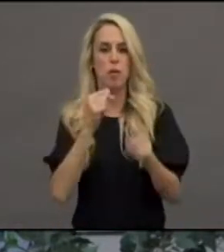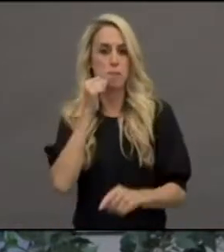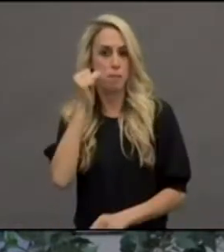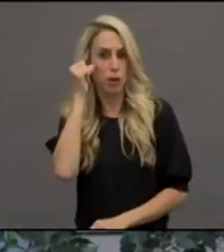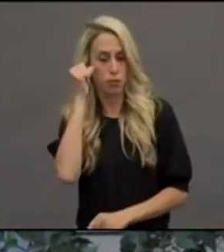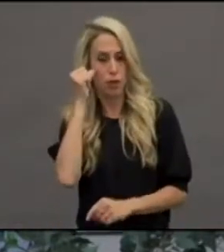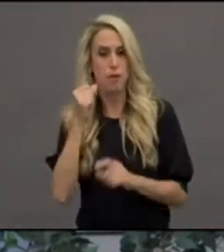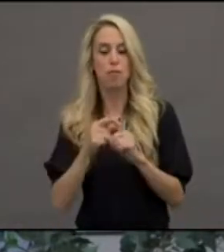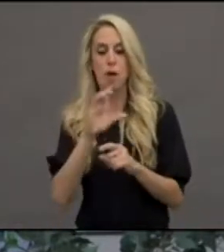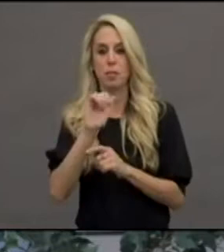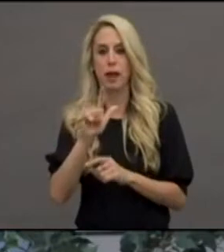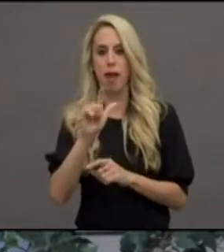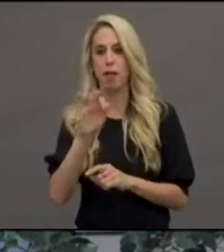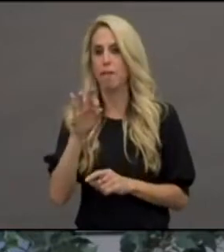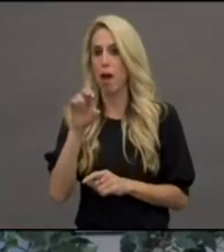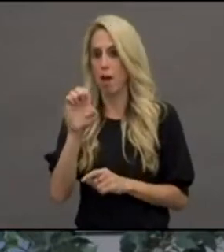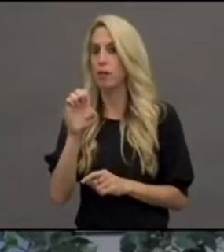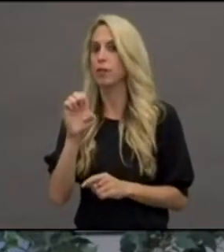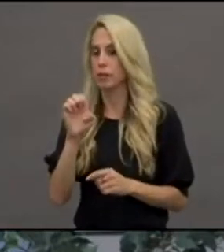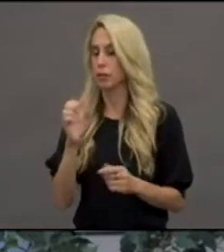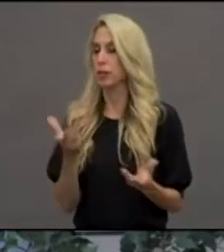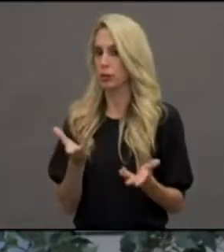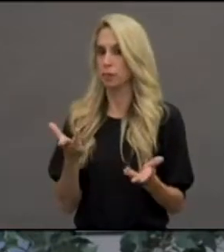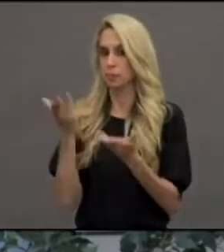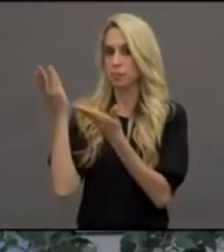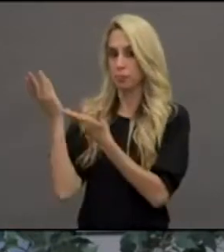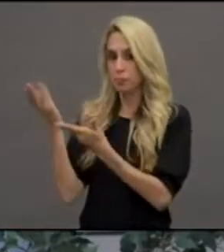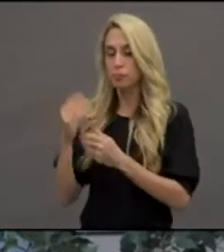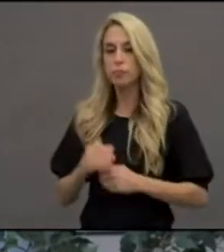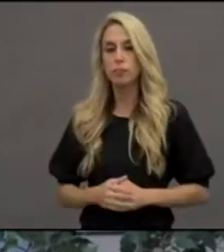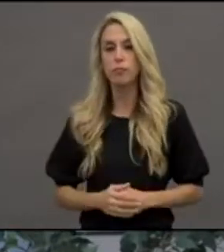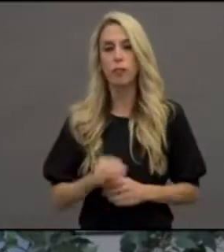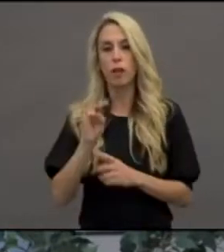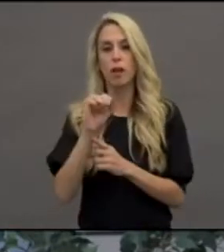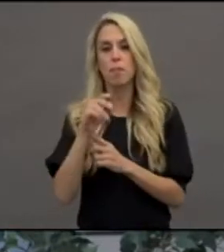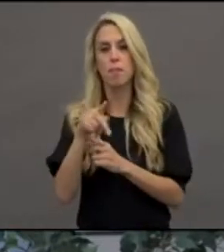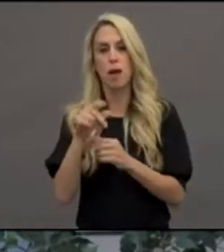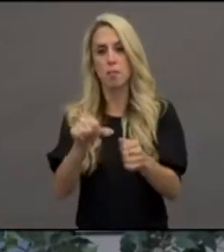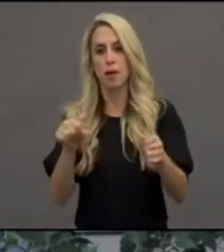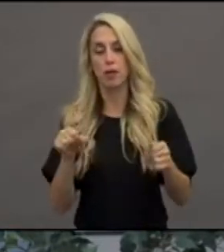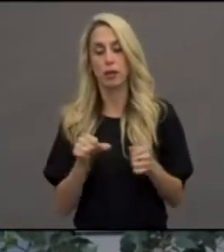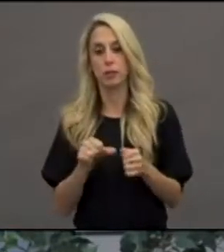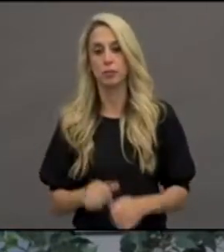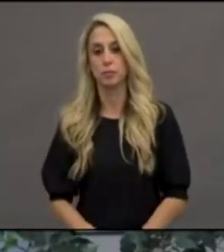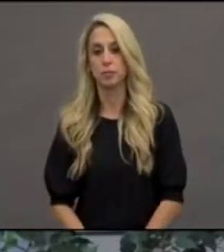from CAL FIRE here. You can see the map area,